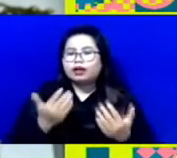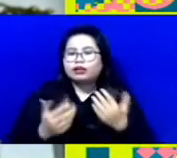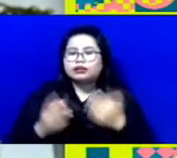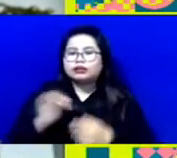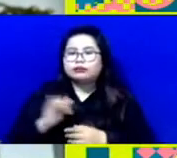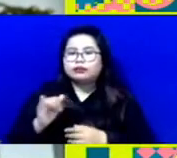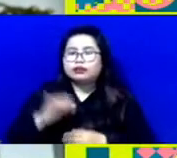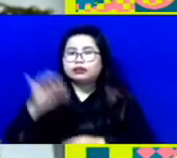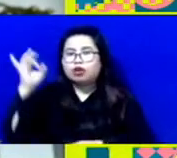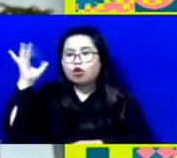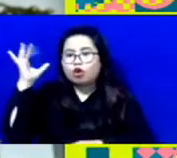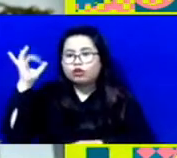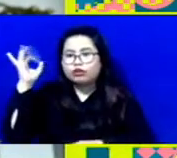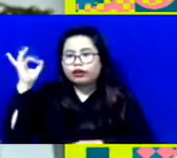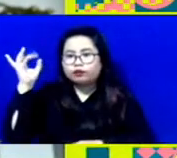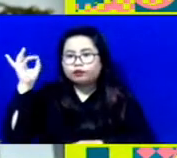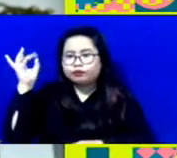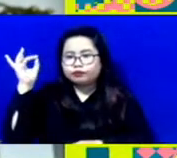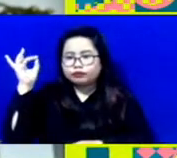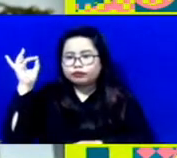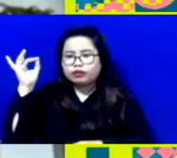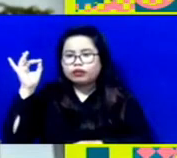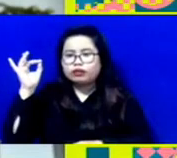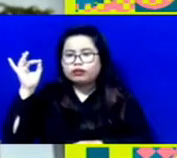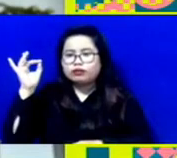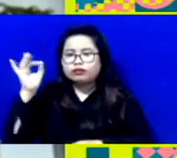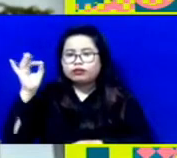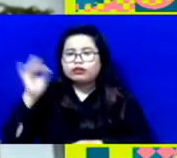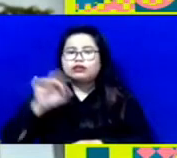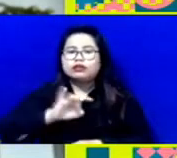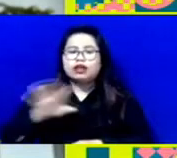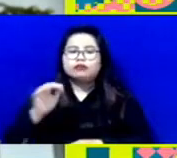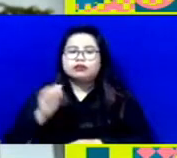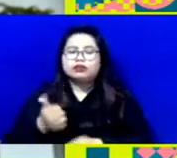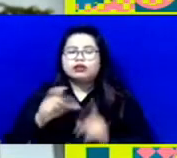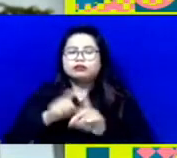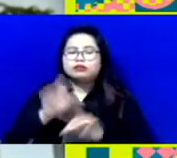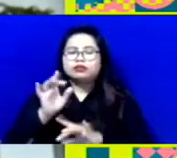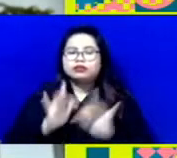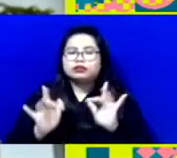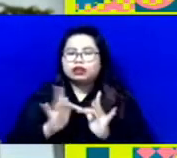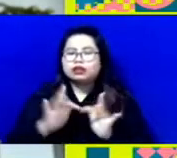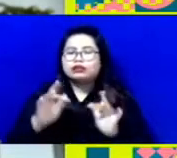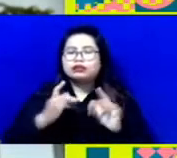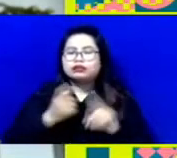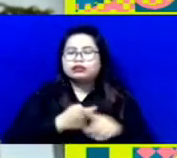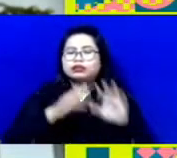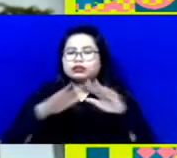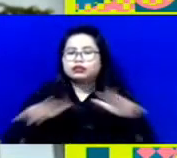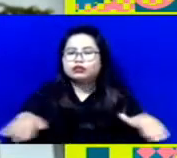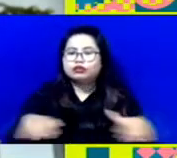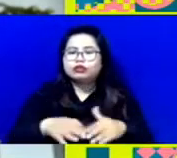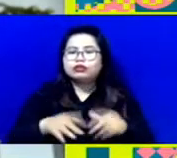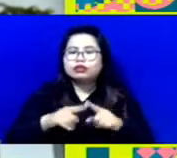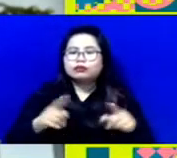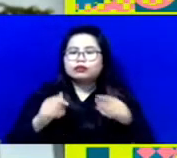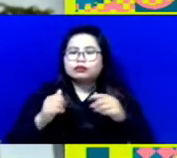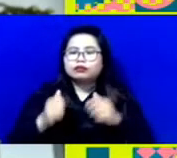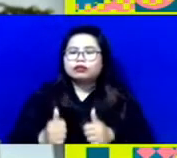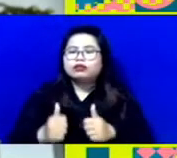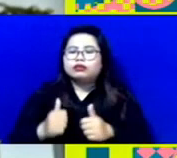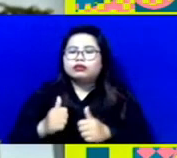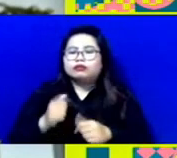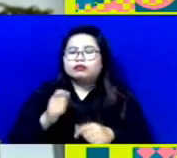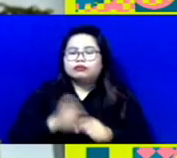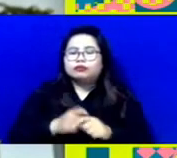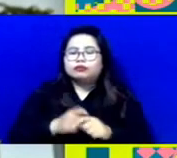and digitizing the transport industry, it also created 2 million new jobs. To multiply